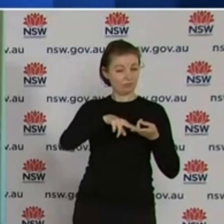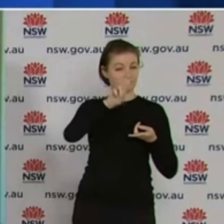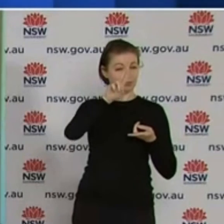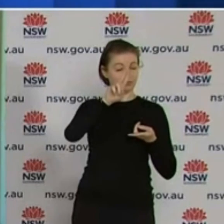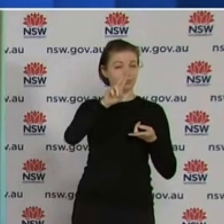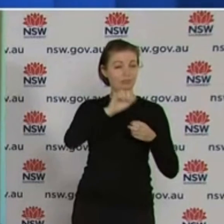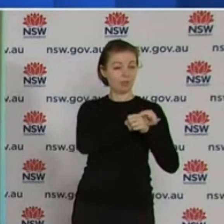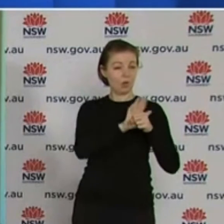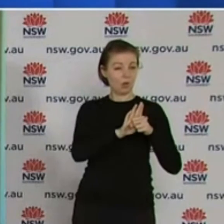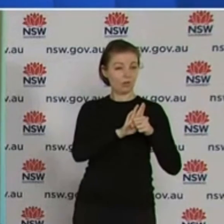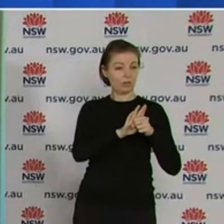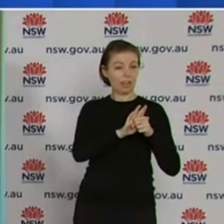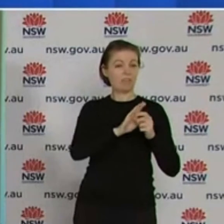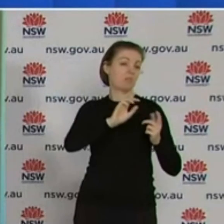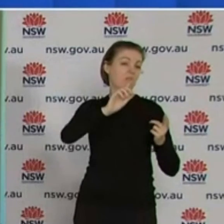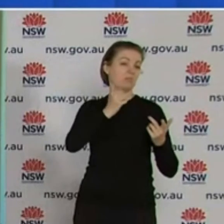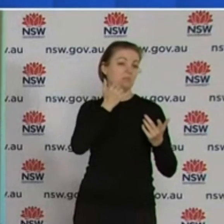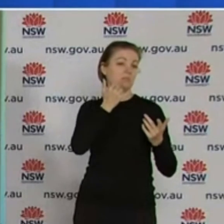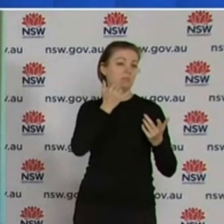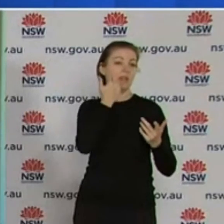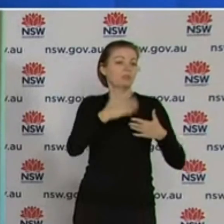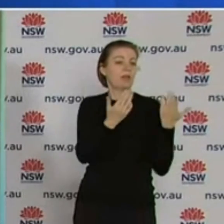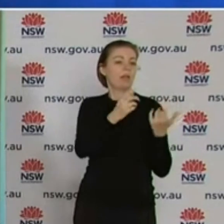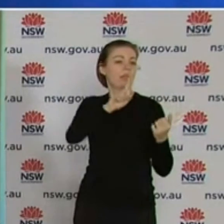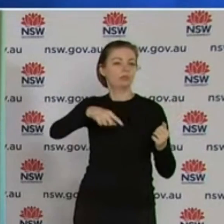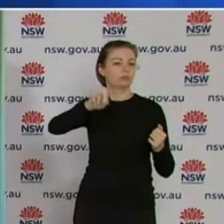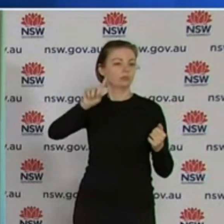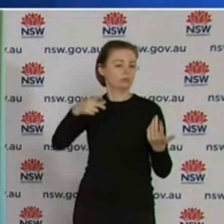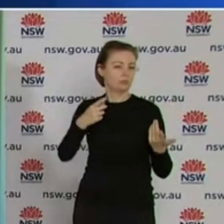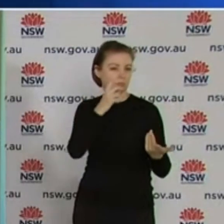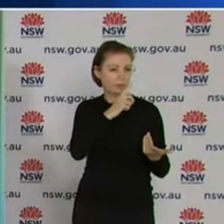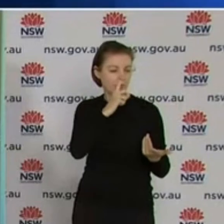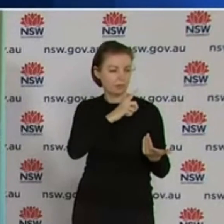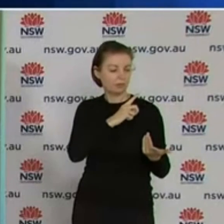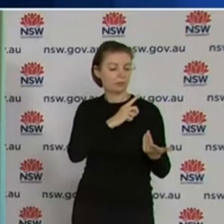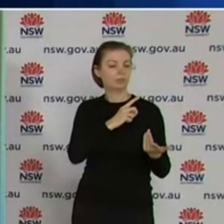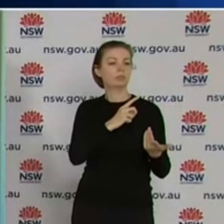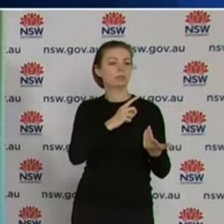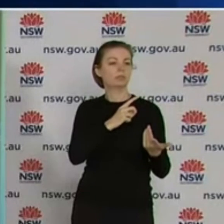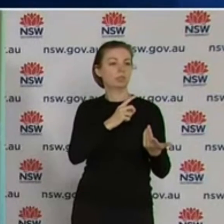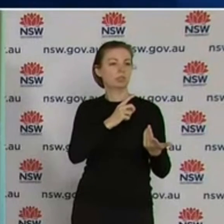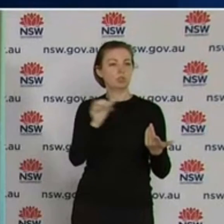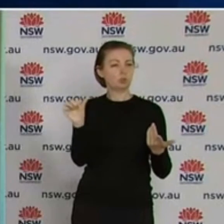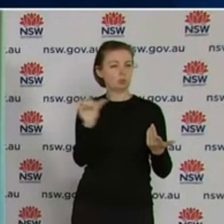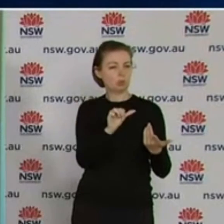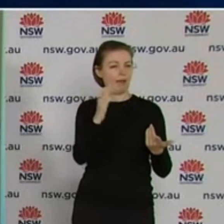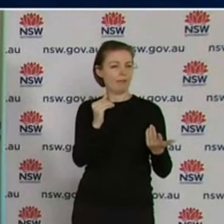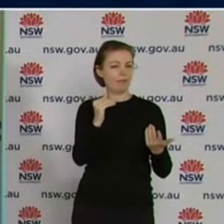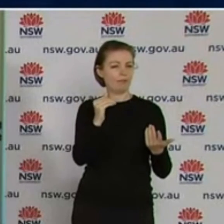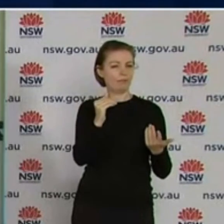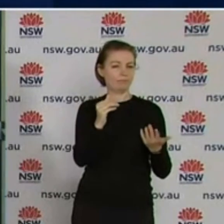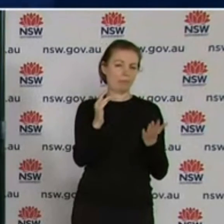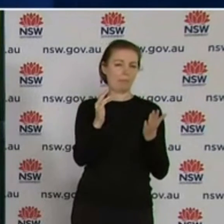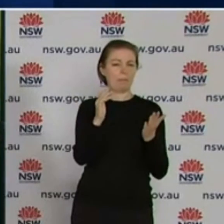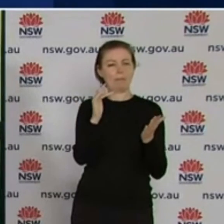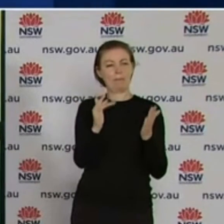measures. But those medium public health safety measures will not be implemented in Sydney, right, based on your roadmap. But I guess